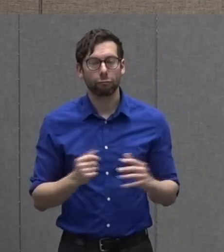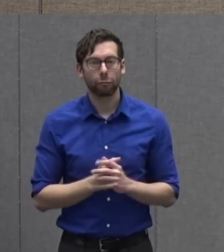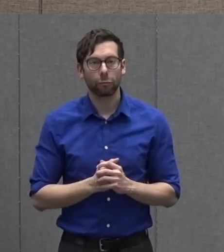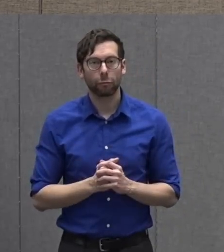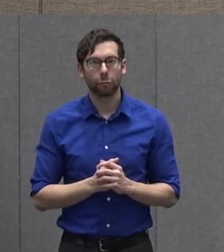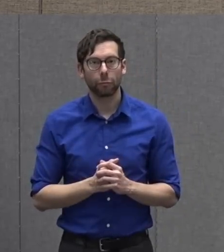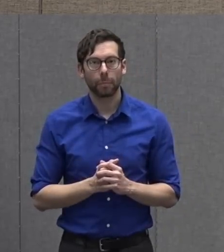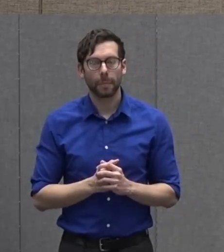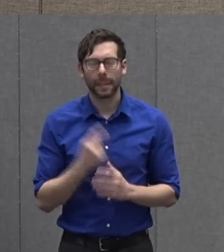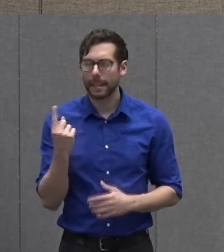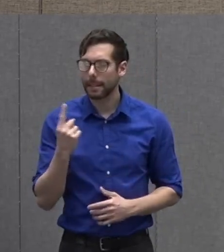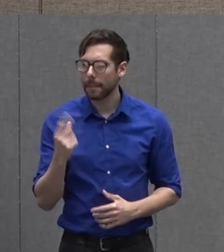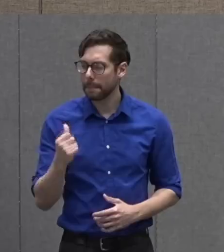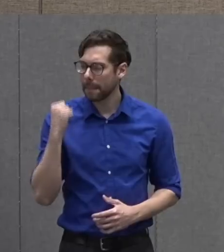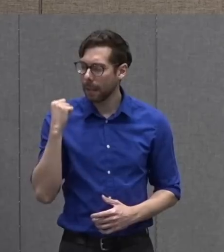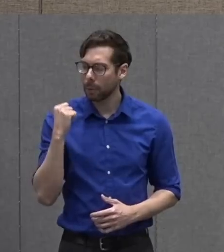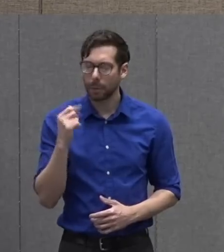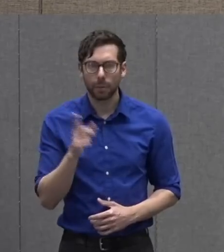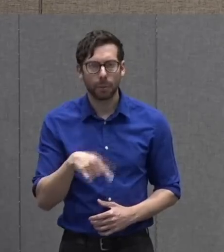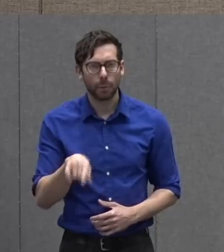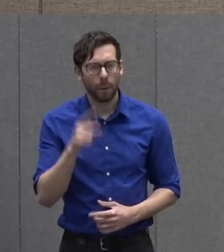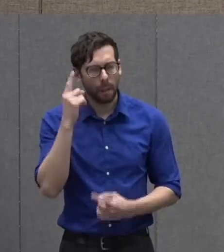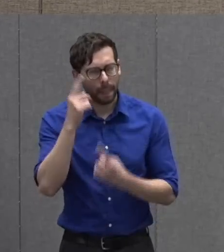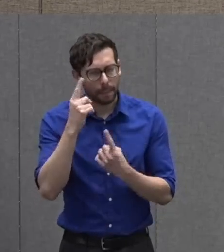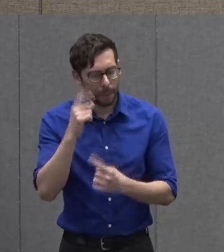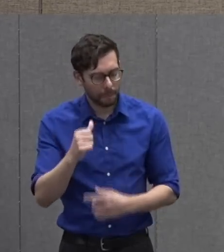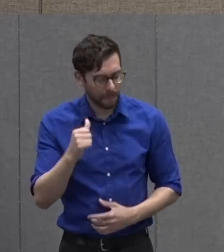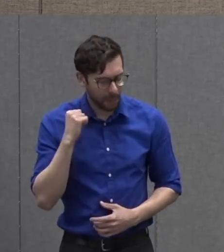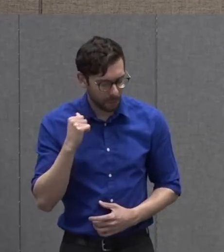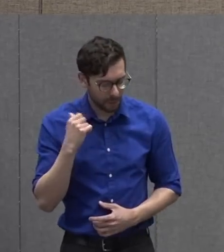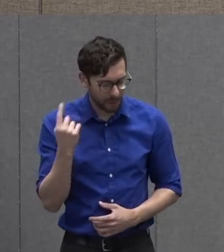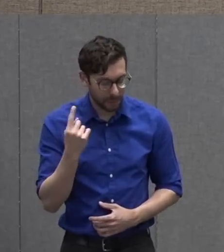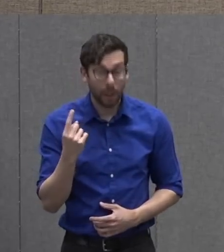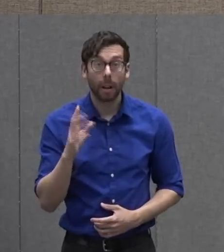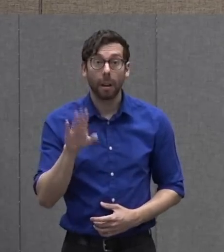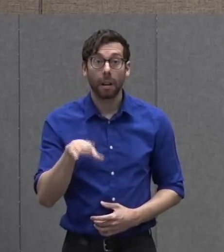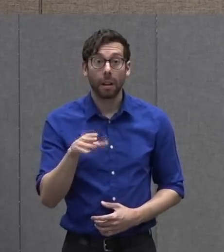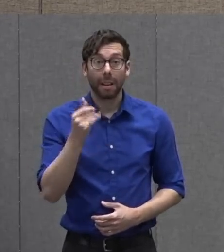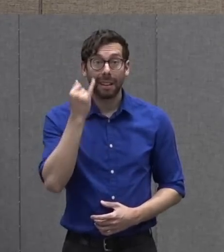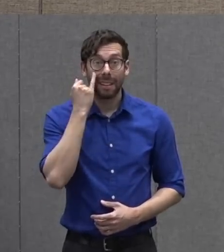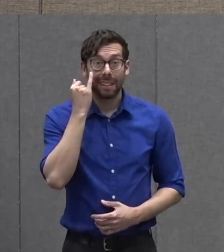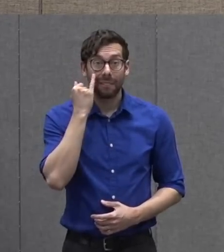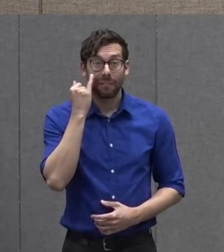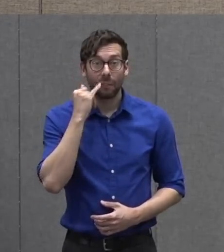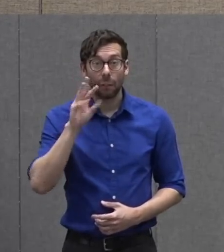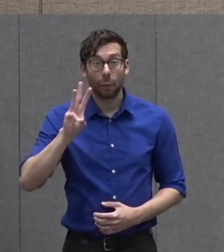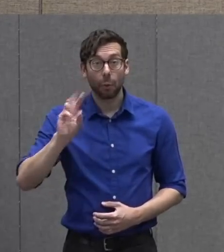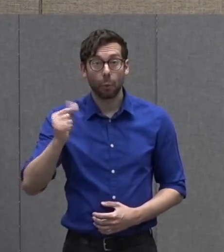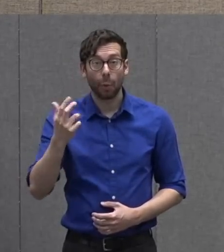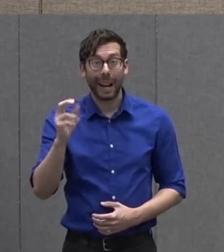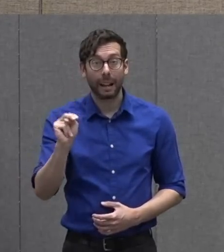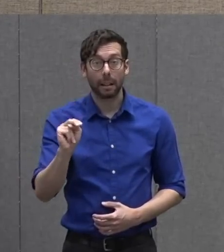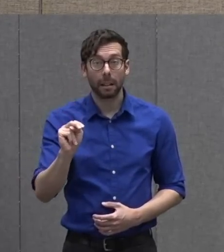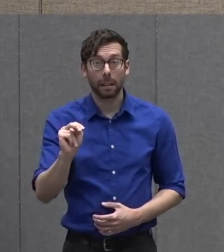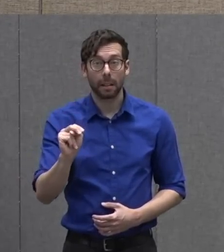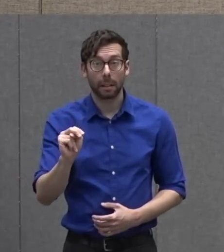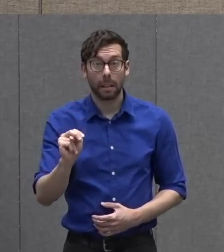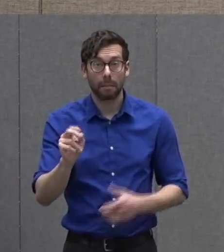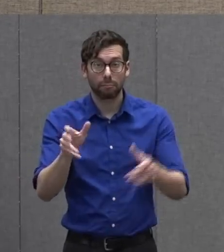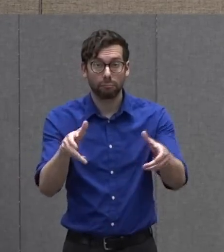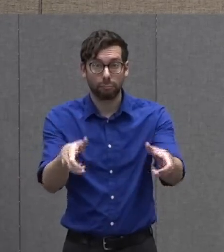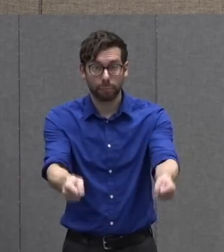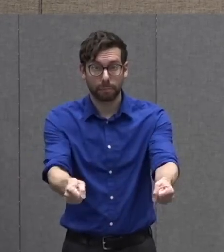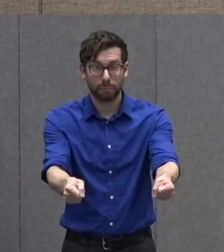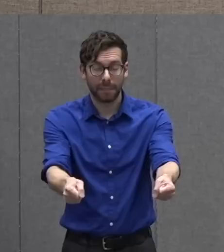backward? Something backward. Can you think of something backward? What if we're pulling the wagon backwards? So I'm holding the wagon from this side and